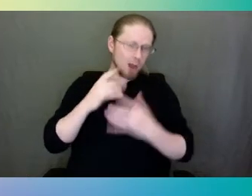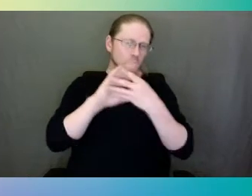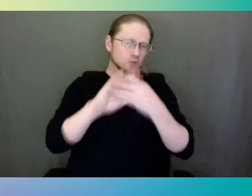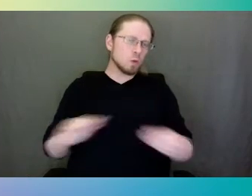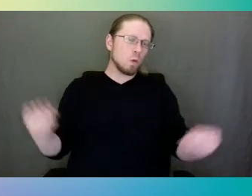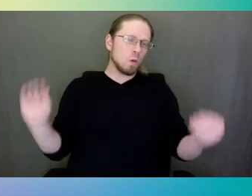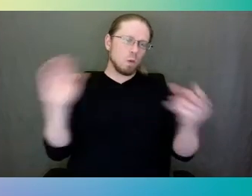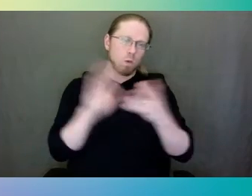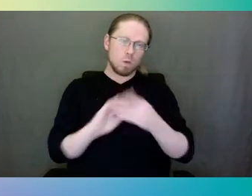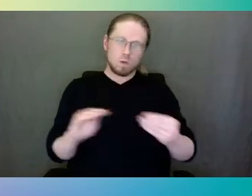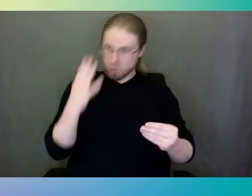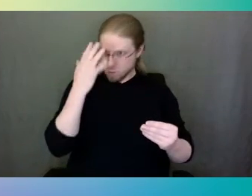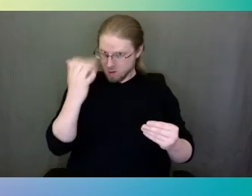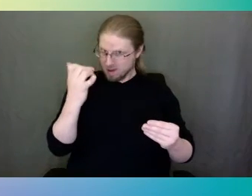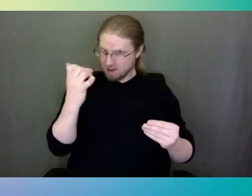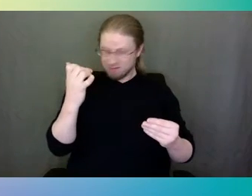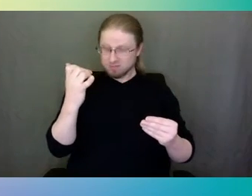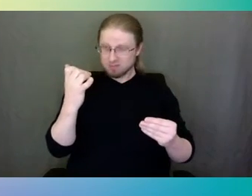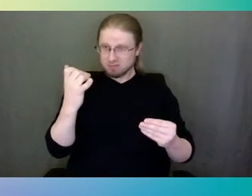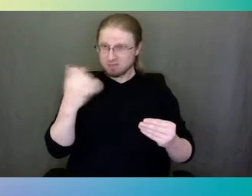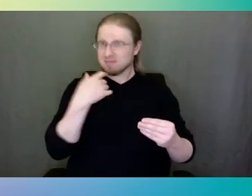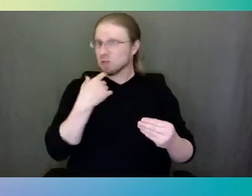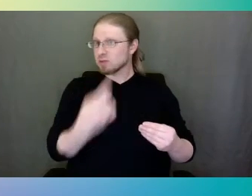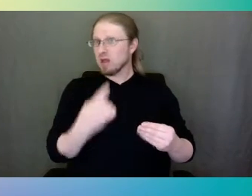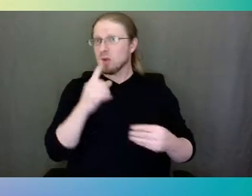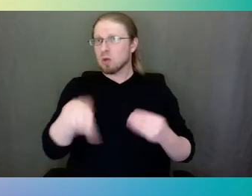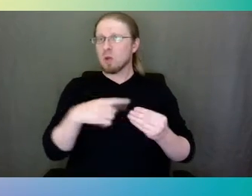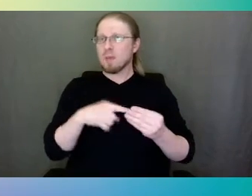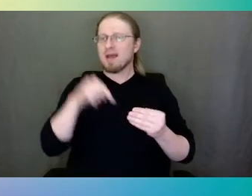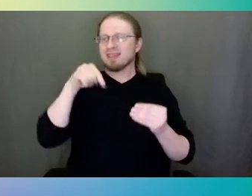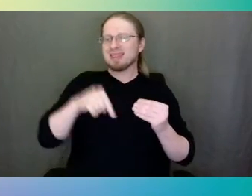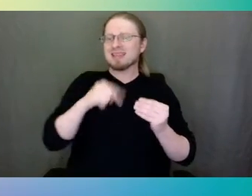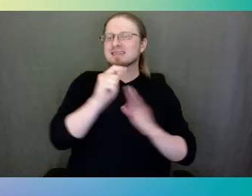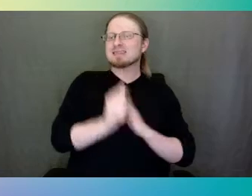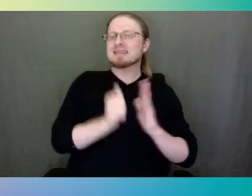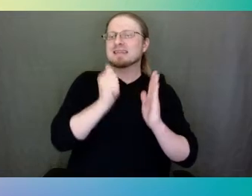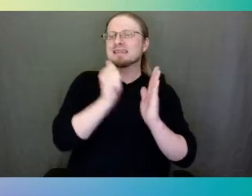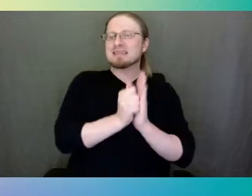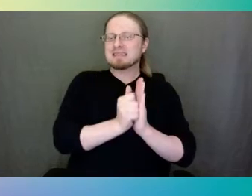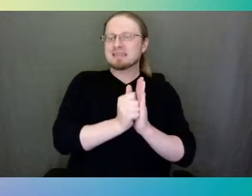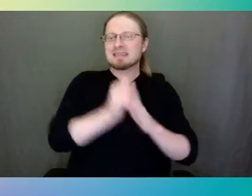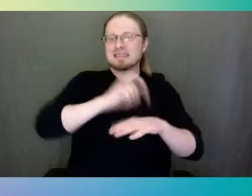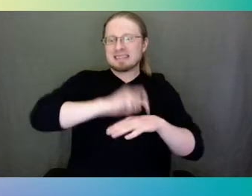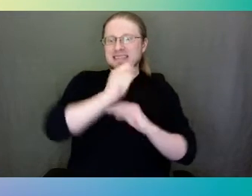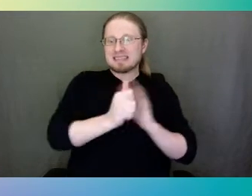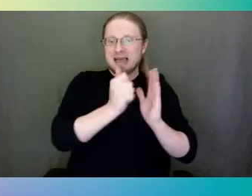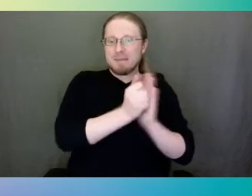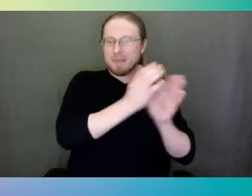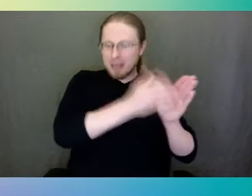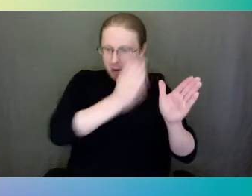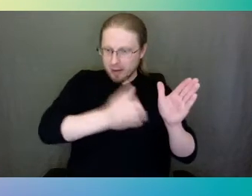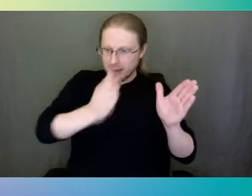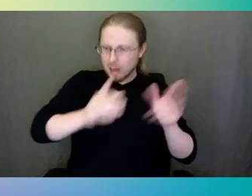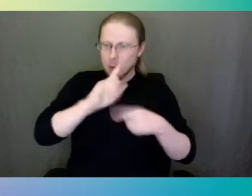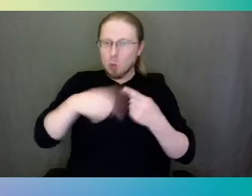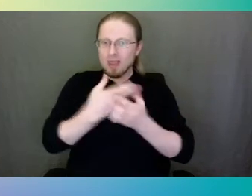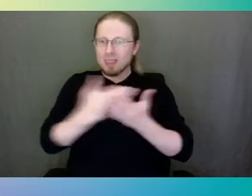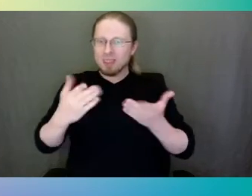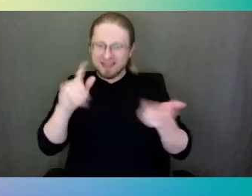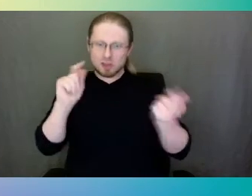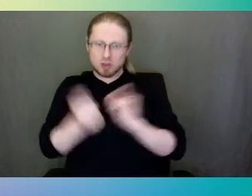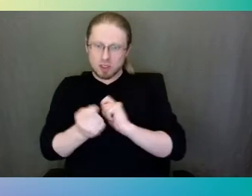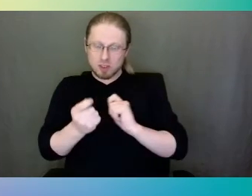because these are the periods where things are going to change. I care about when definitions of words